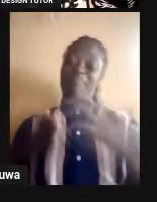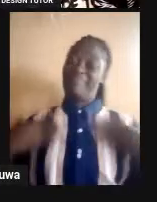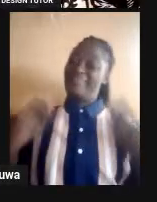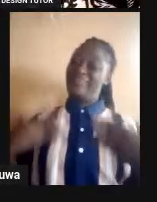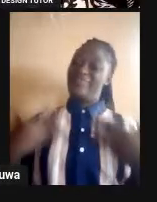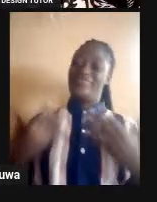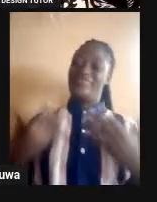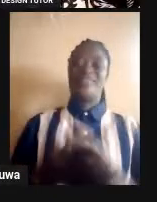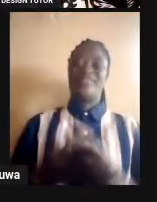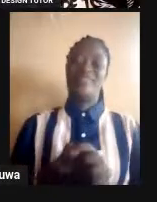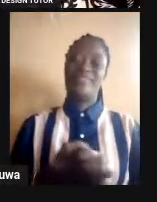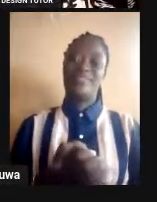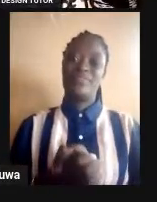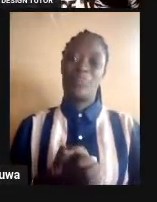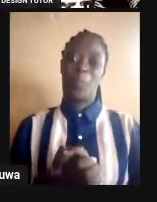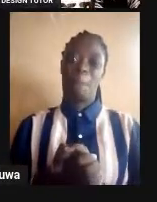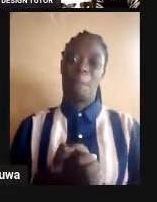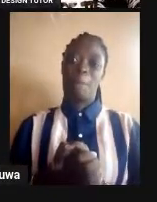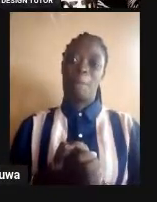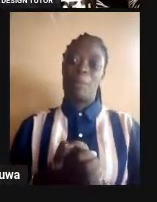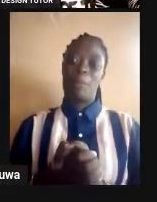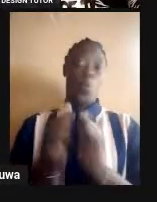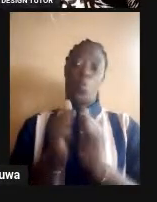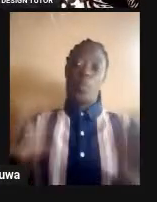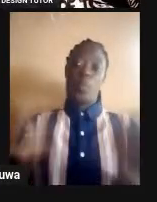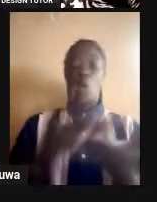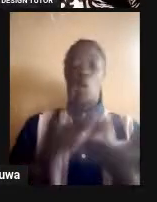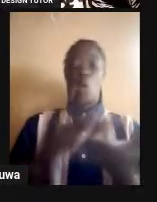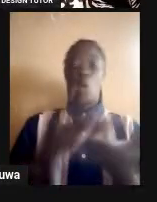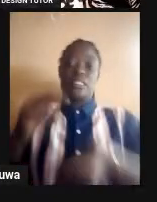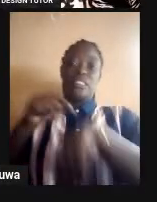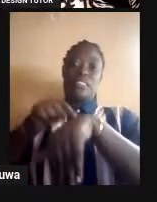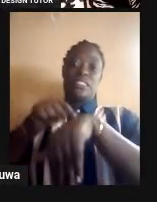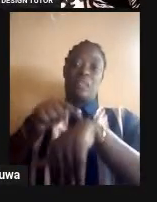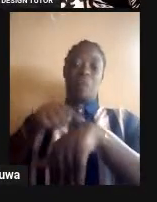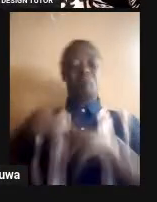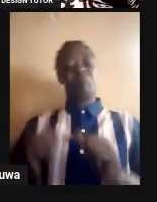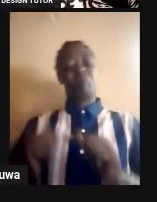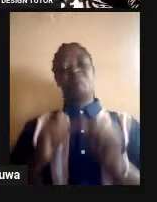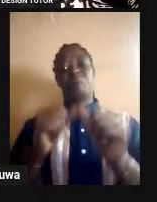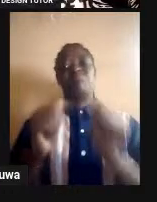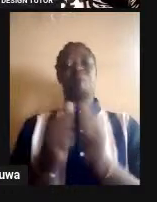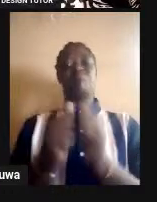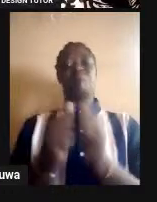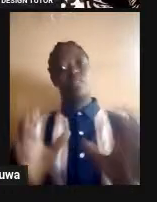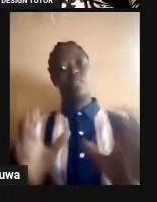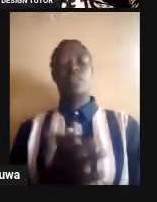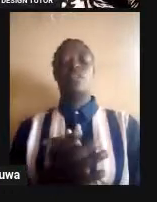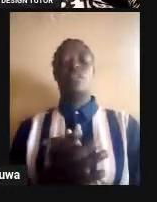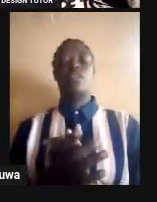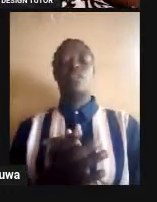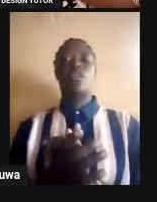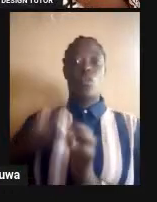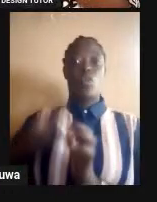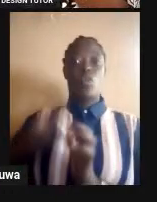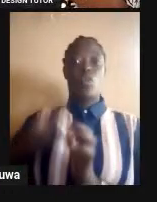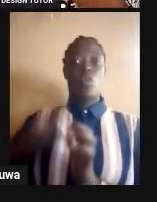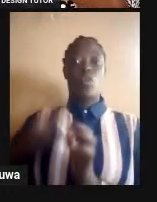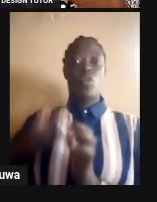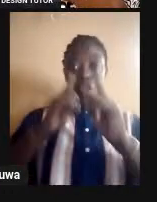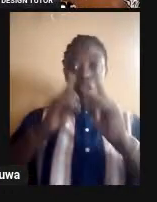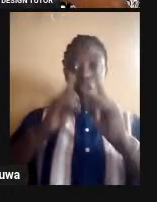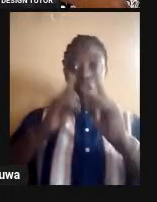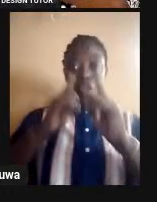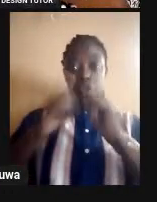wasting time, I'll just head on today. We'll be talking about proportion and size. My name is